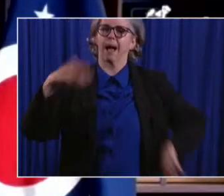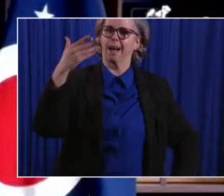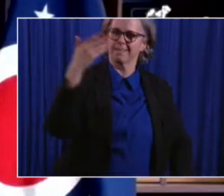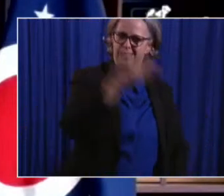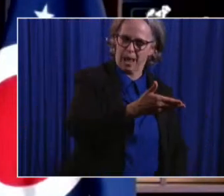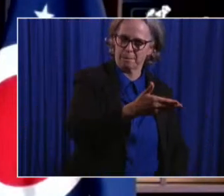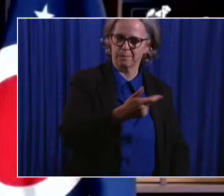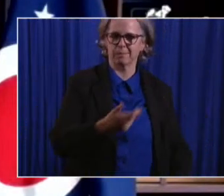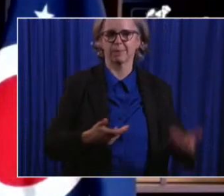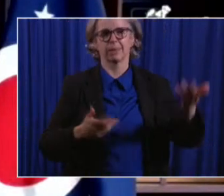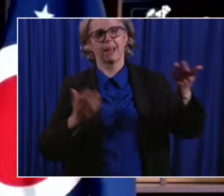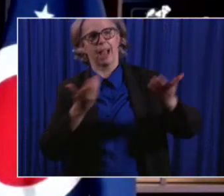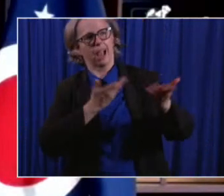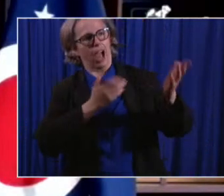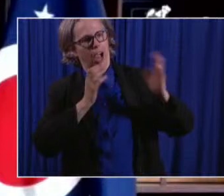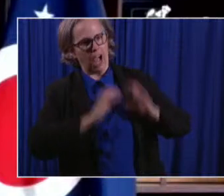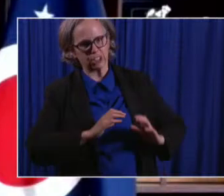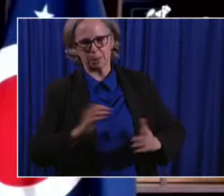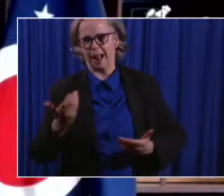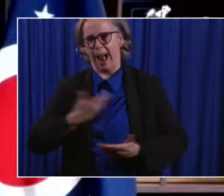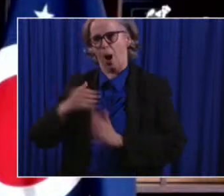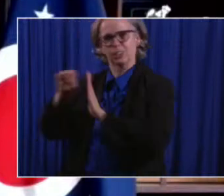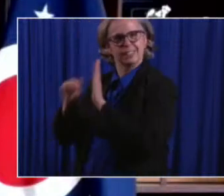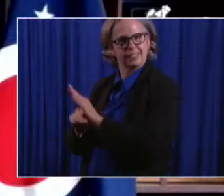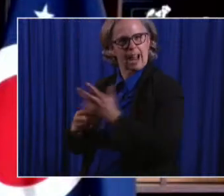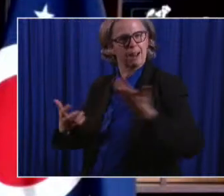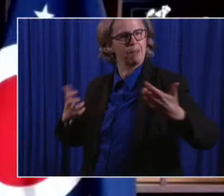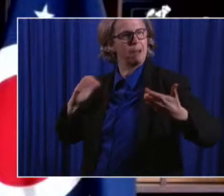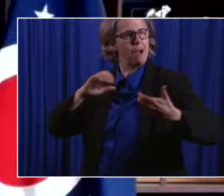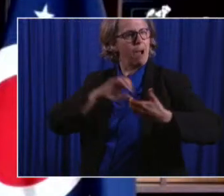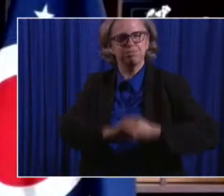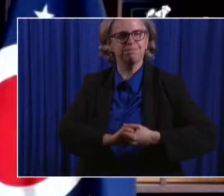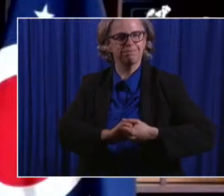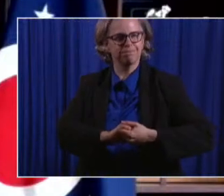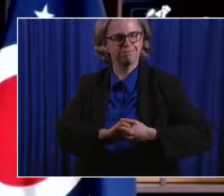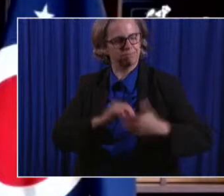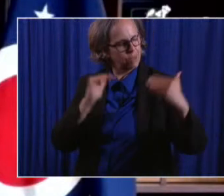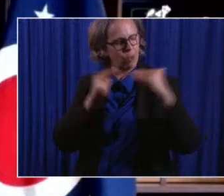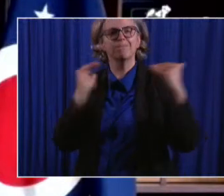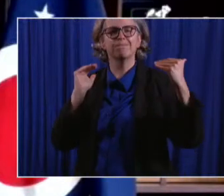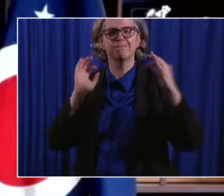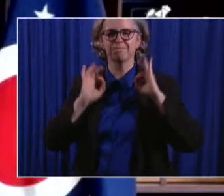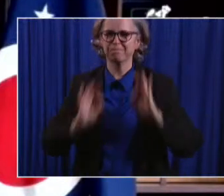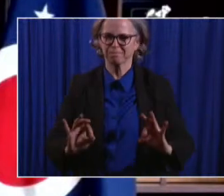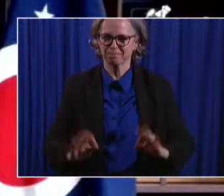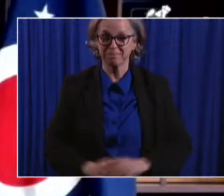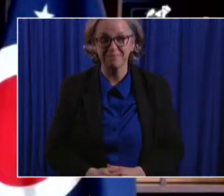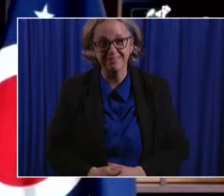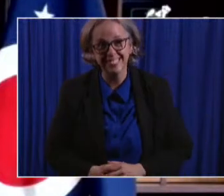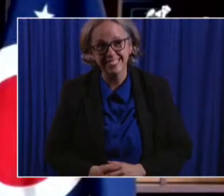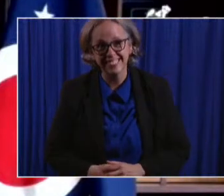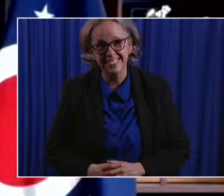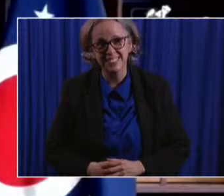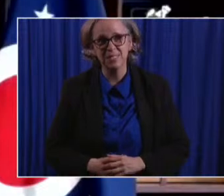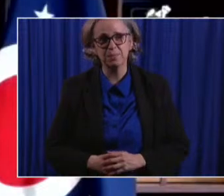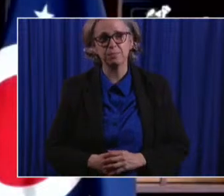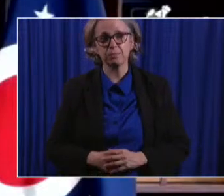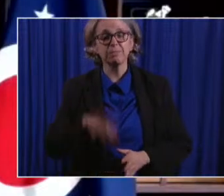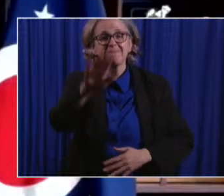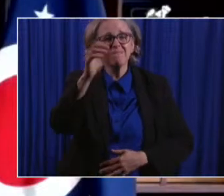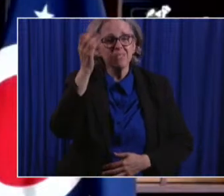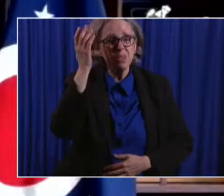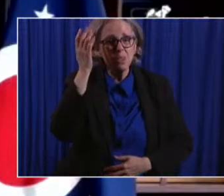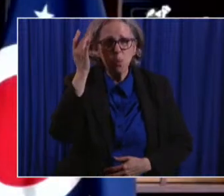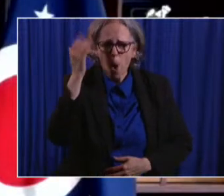it's a very exciting announcement. And I say that because it brings me to, again, workforce and job